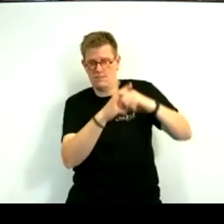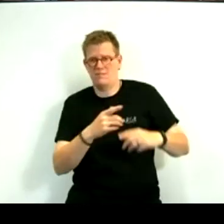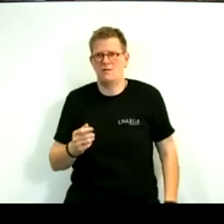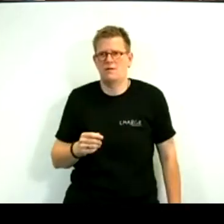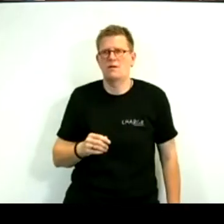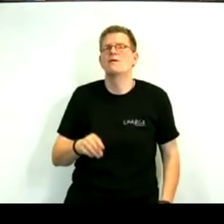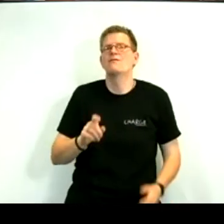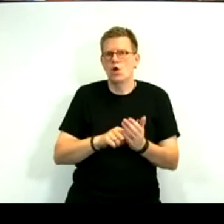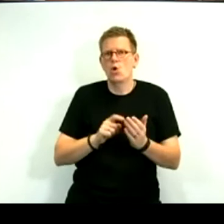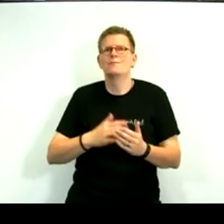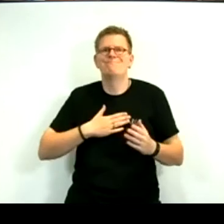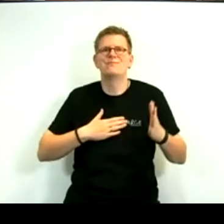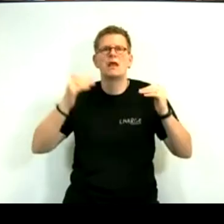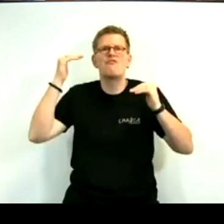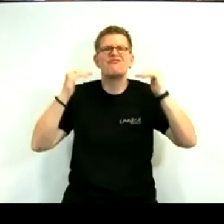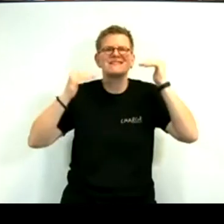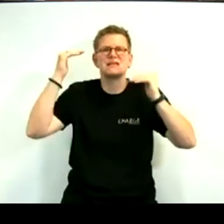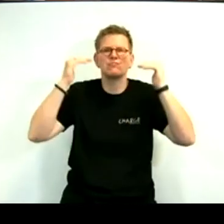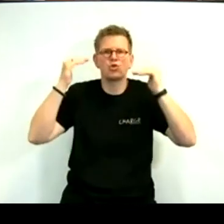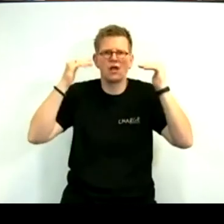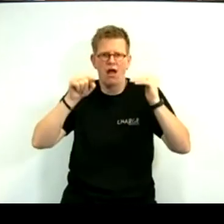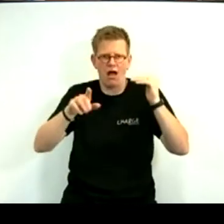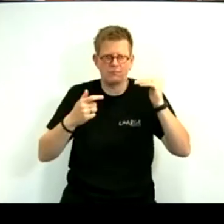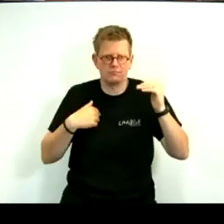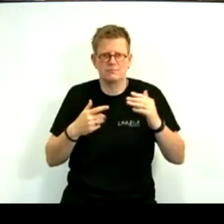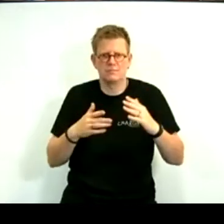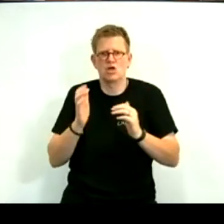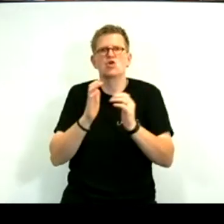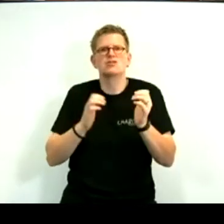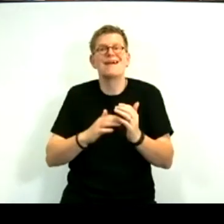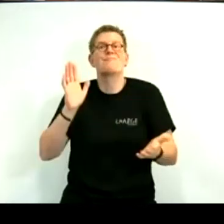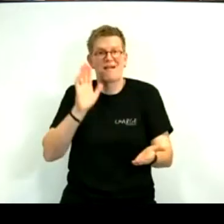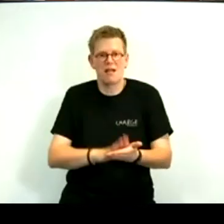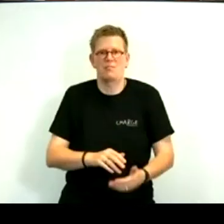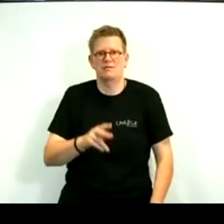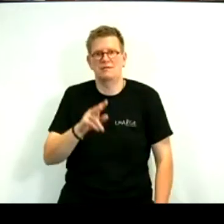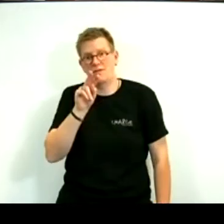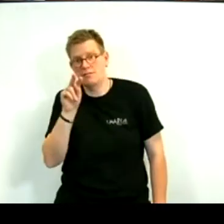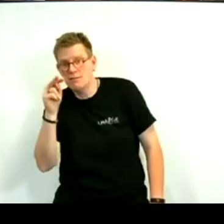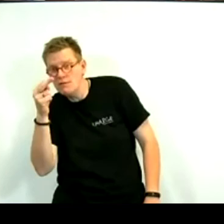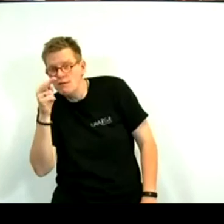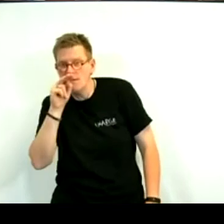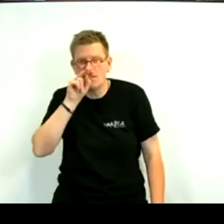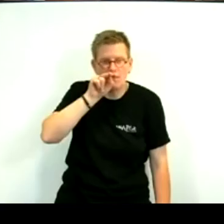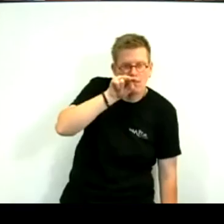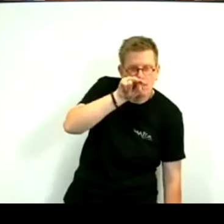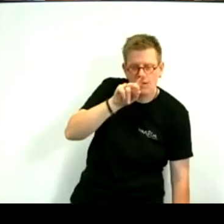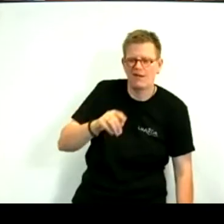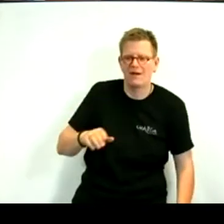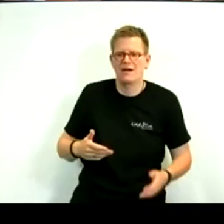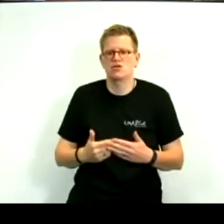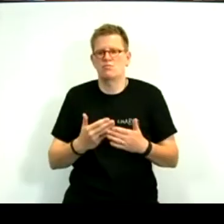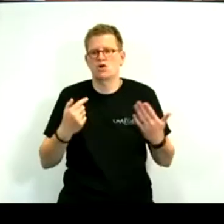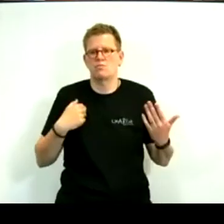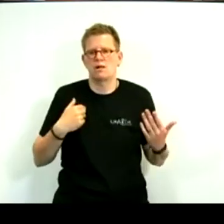sense. But if you impair my vestibular sense or even take it away, first of all, I would